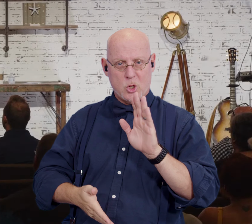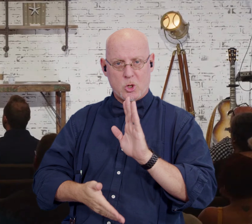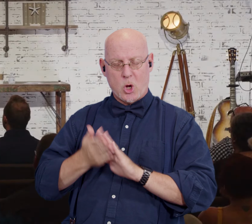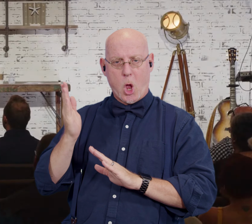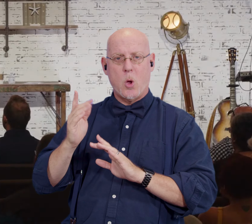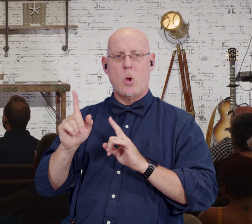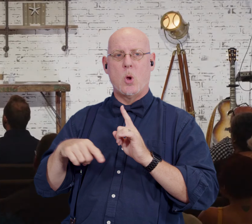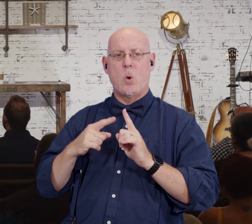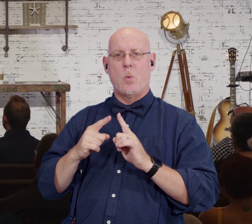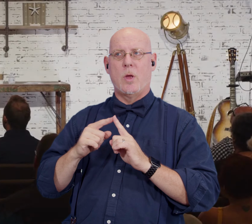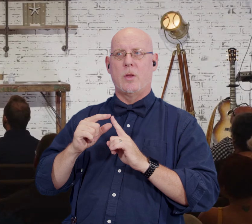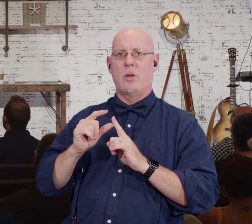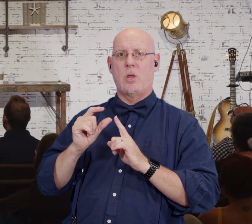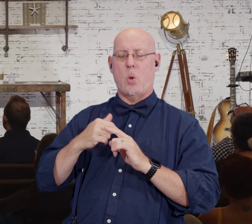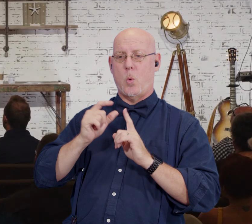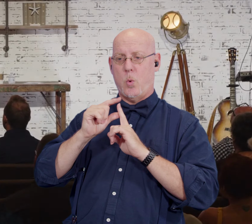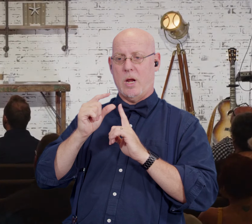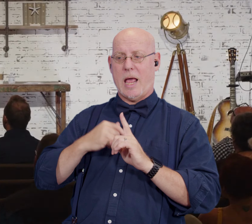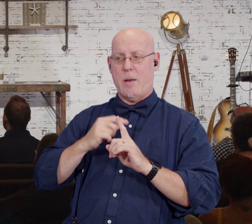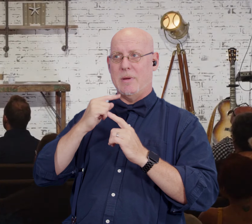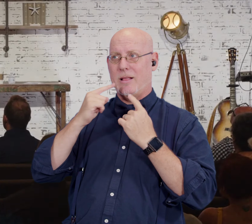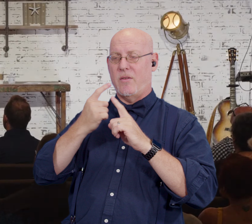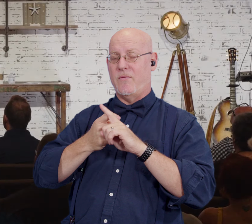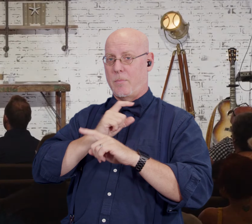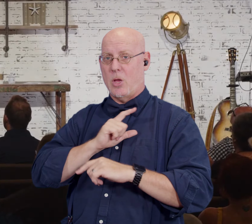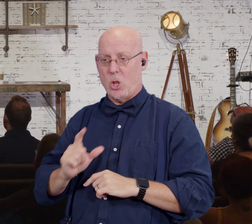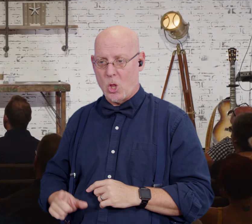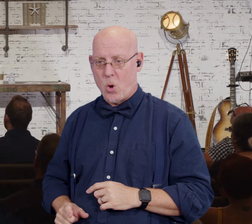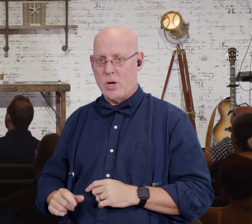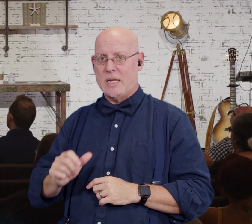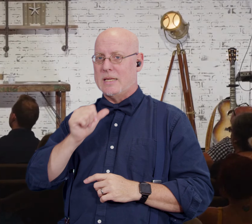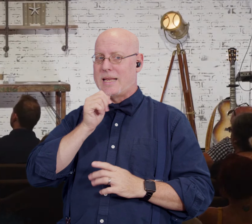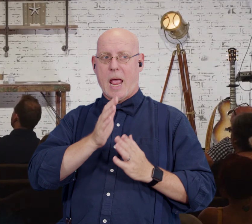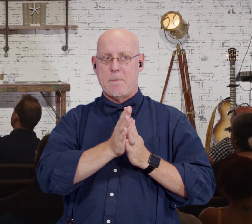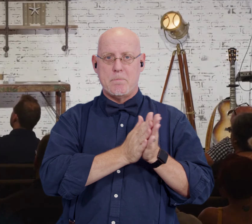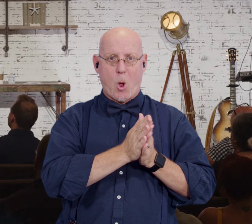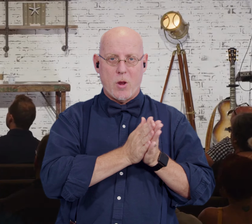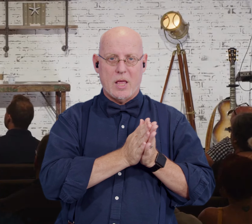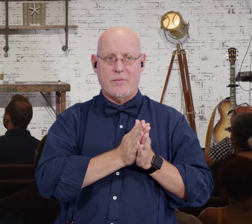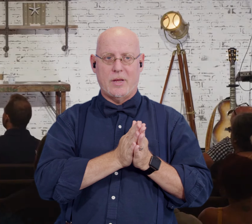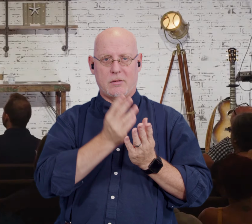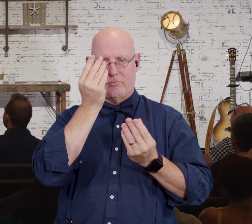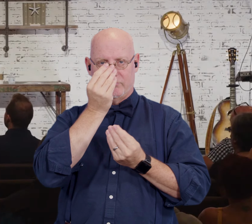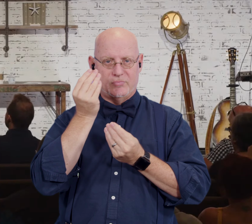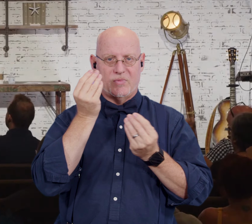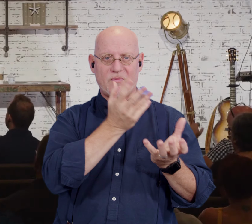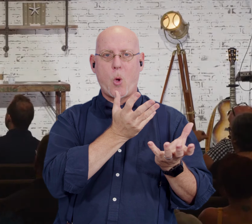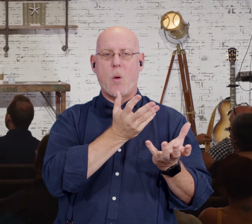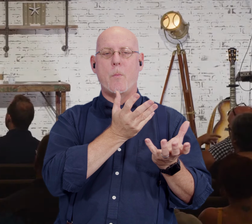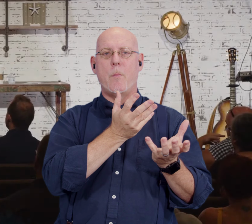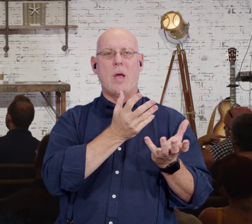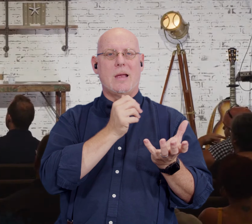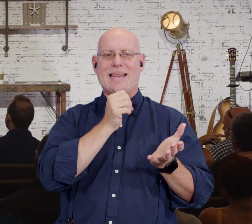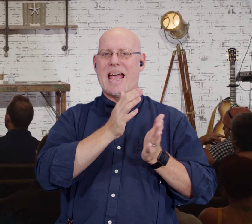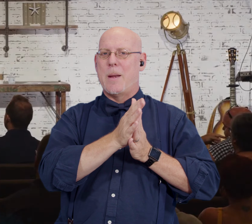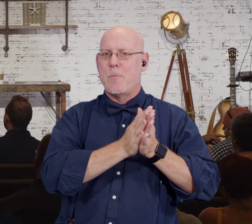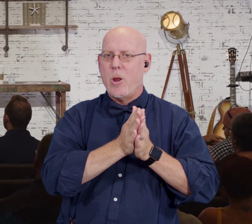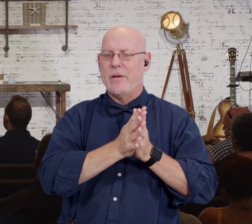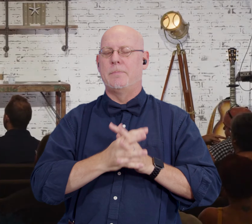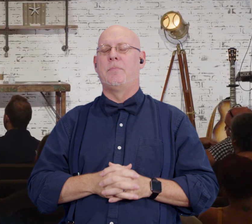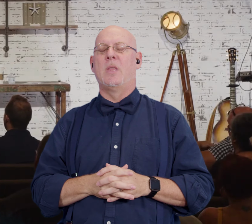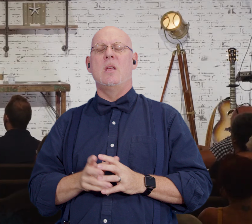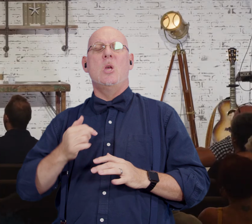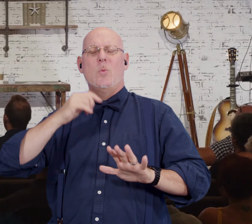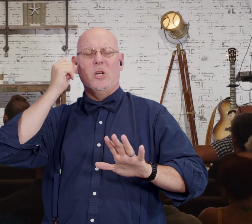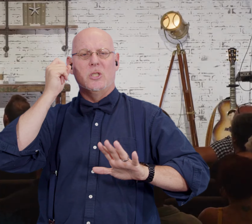go when the word that I'm declaring from the Lord is not motivating. It's just informing. Like, where